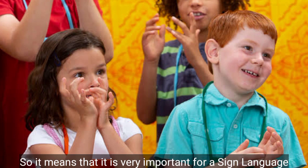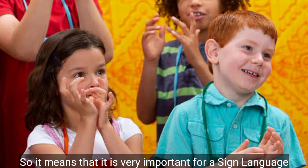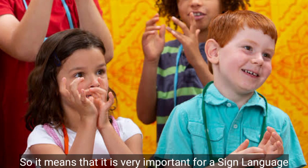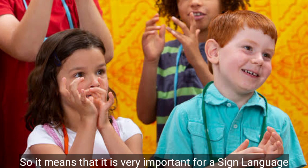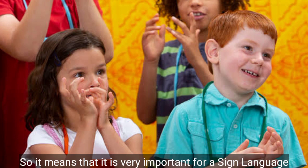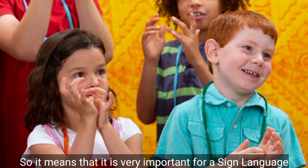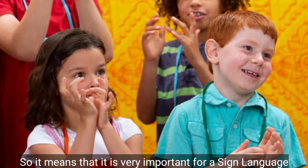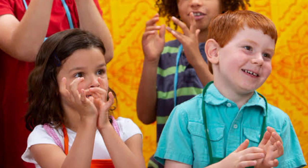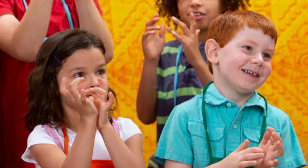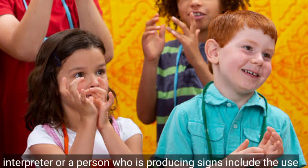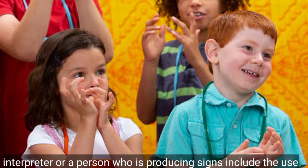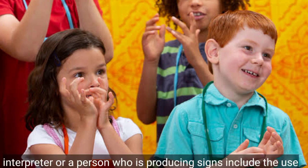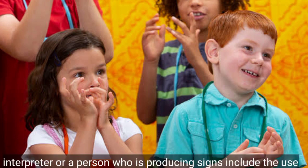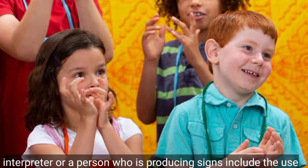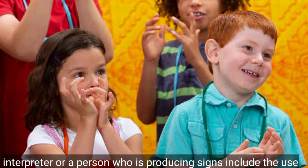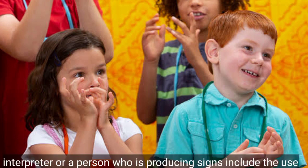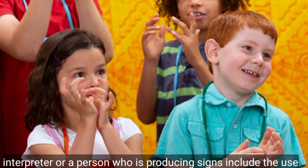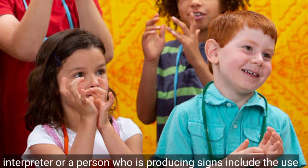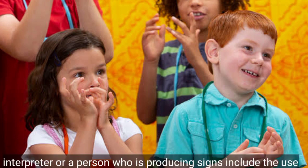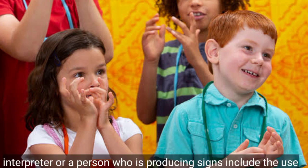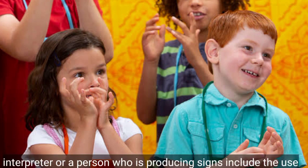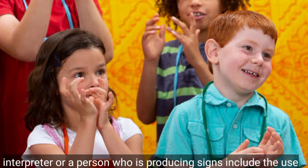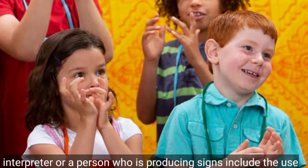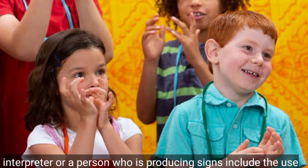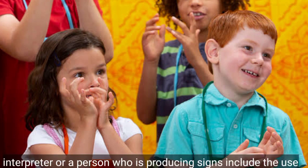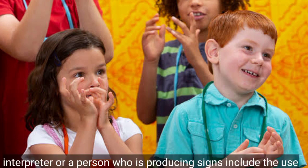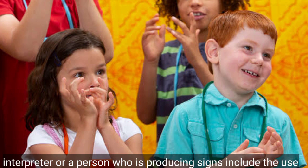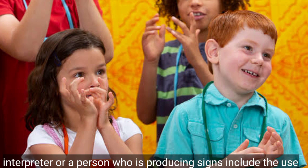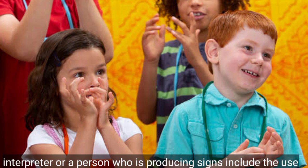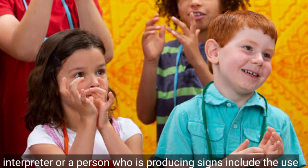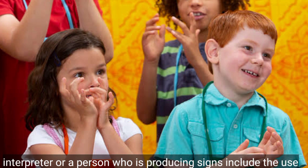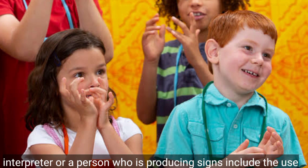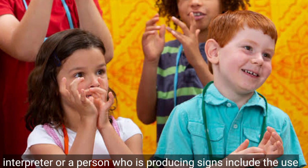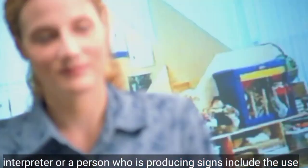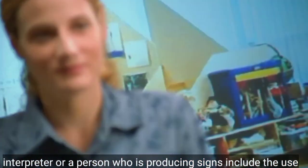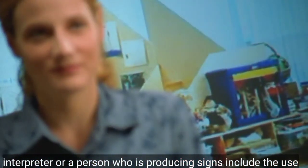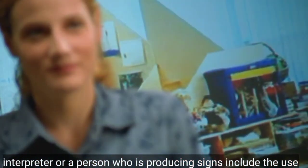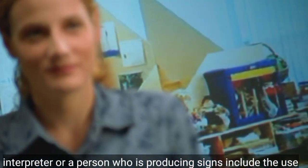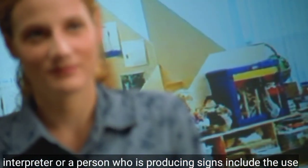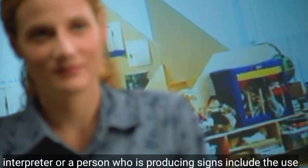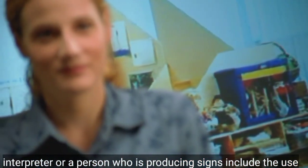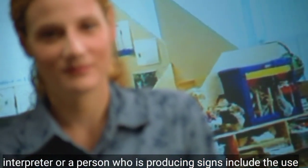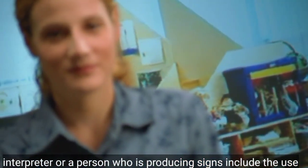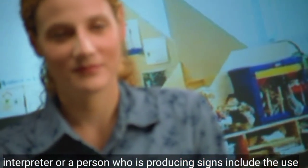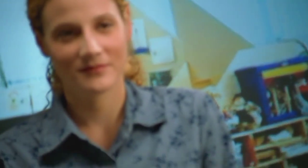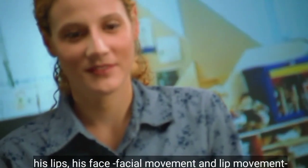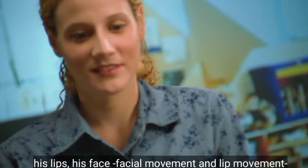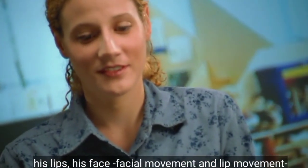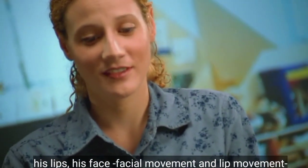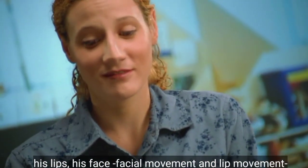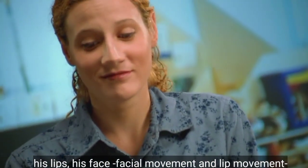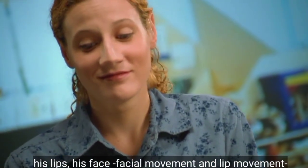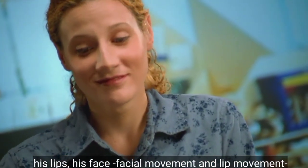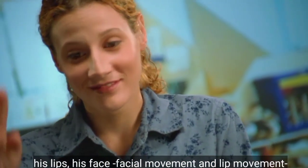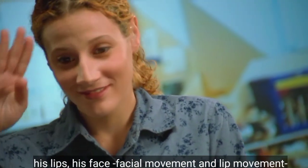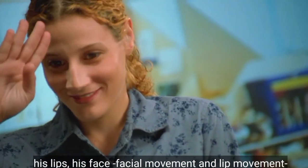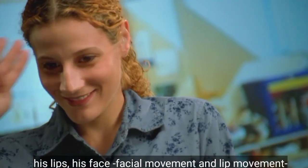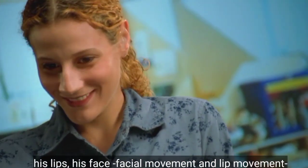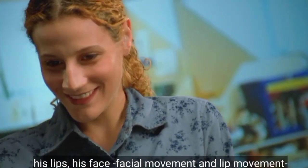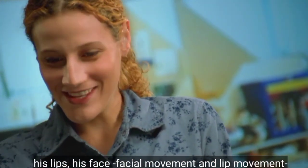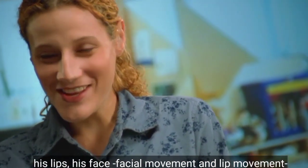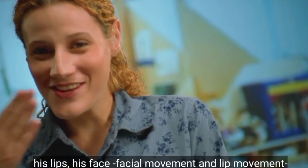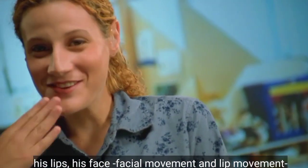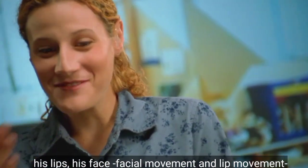for a sign language interpreter or a person who is producing signs include the use of his lips,